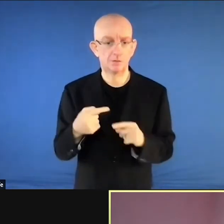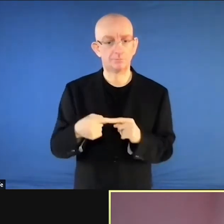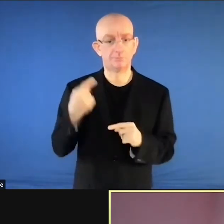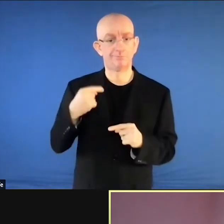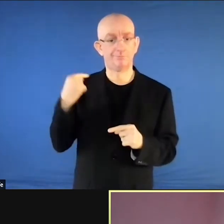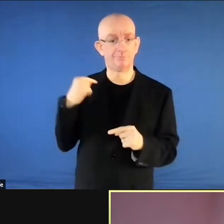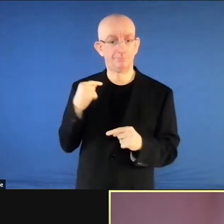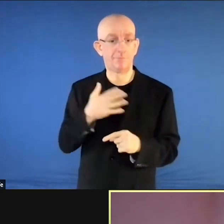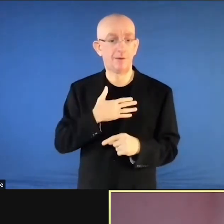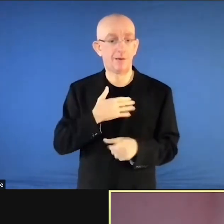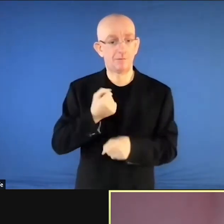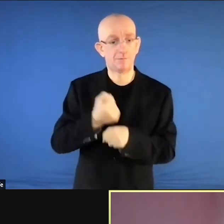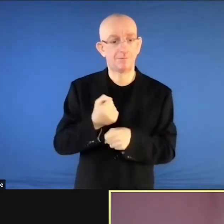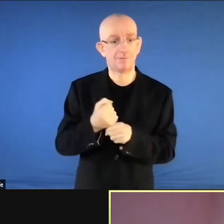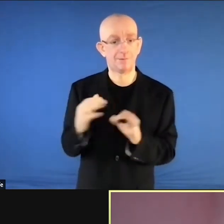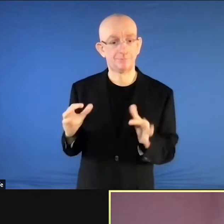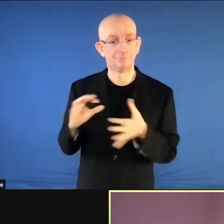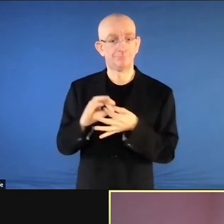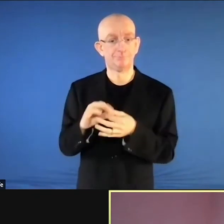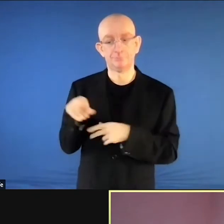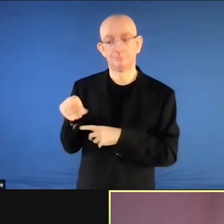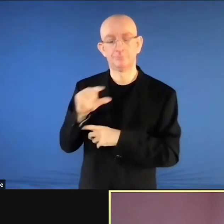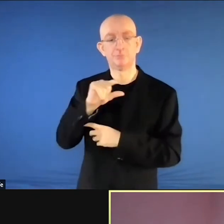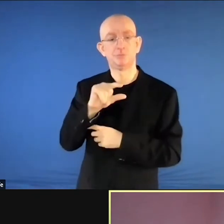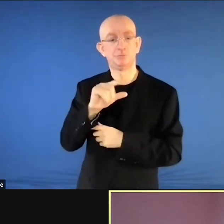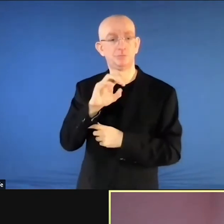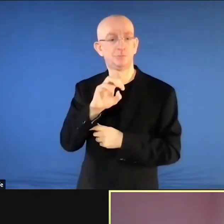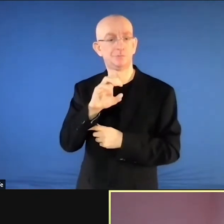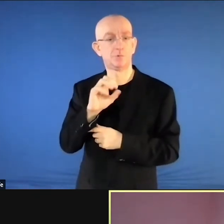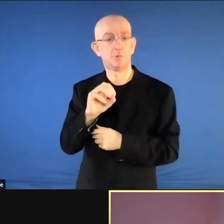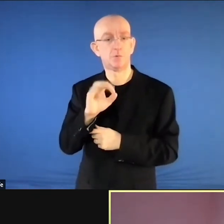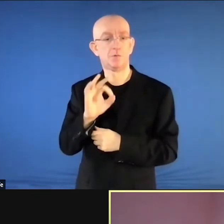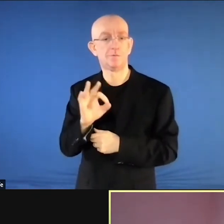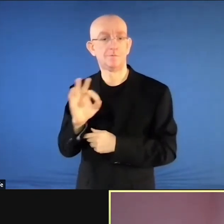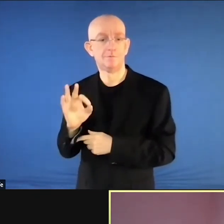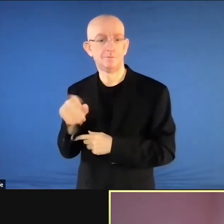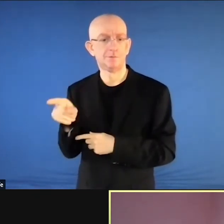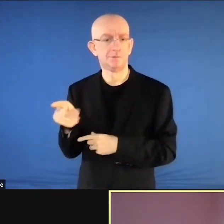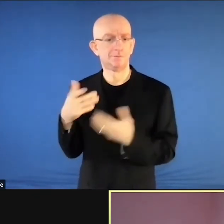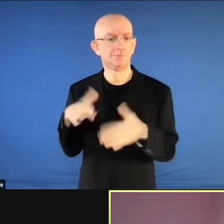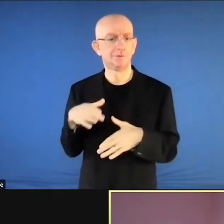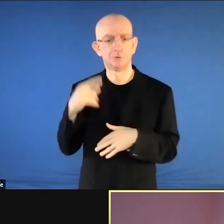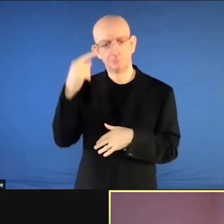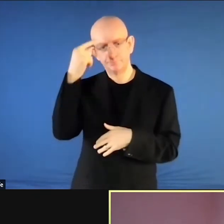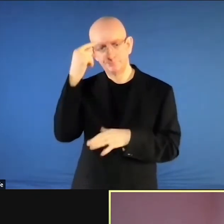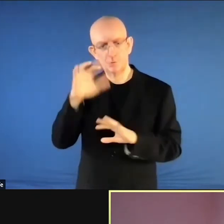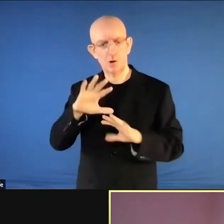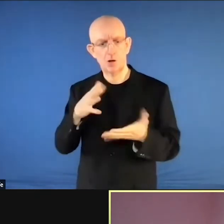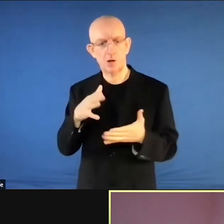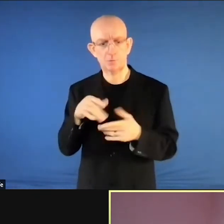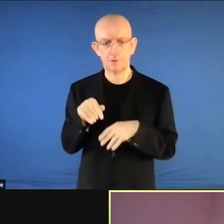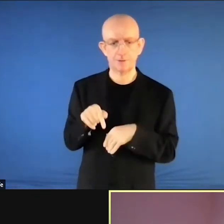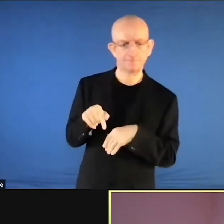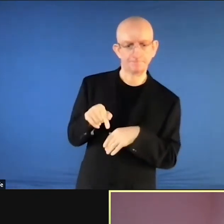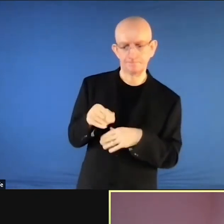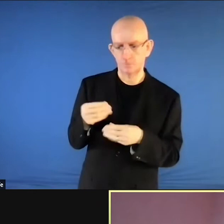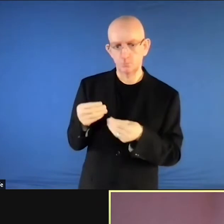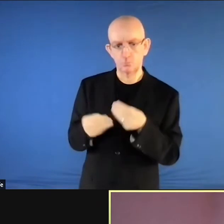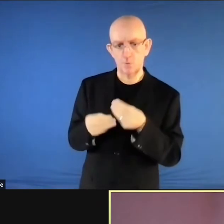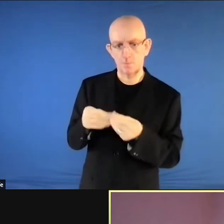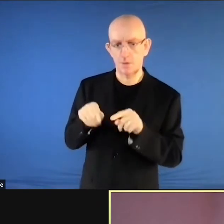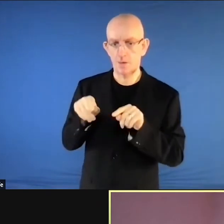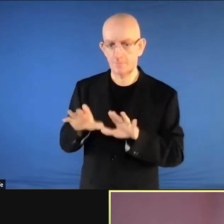bit of a step back from the way that we're seeing the problem really, and understanding that